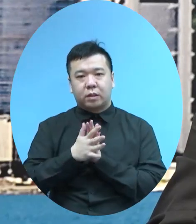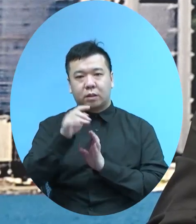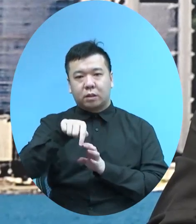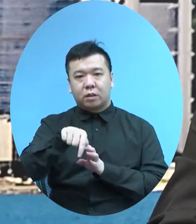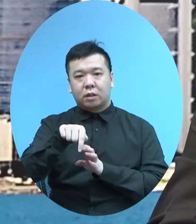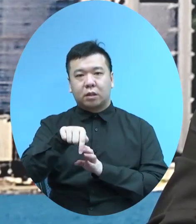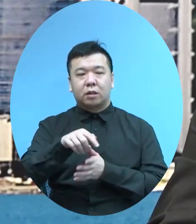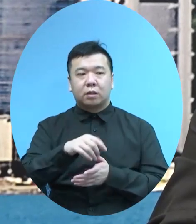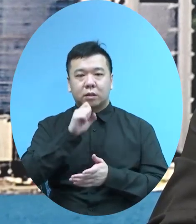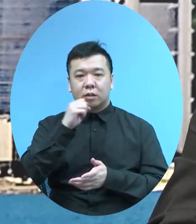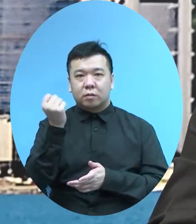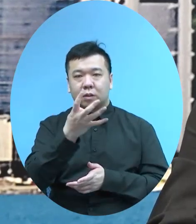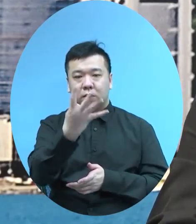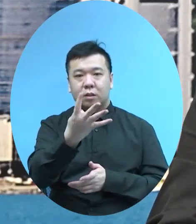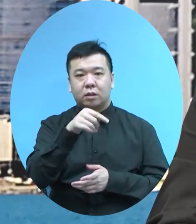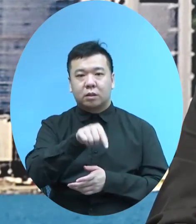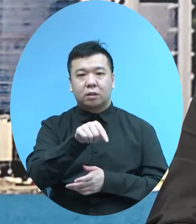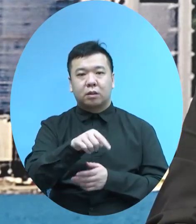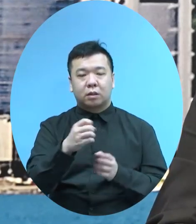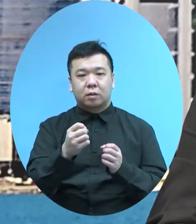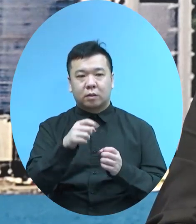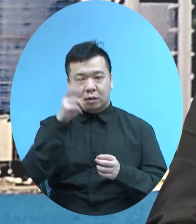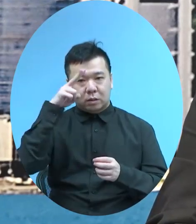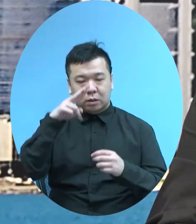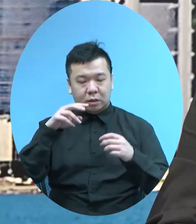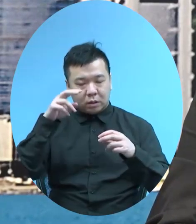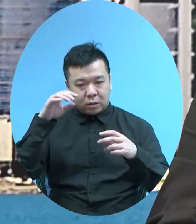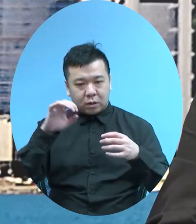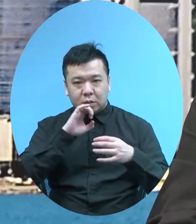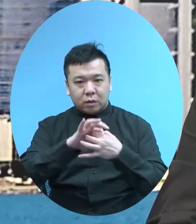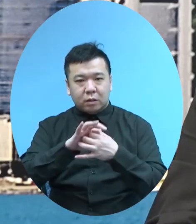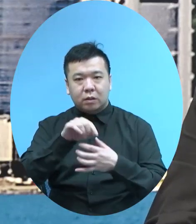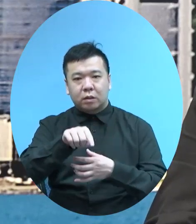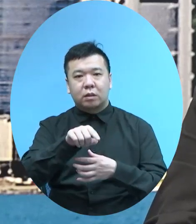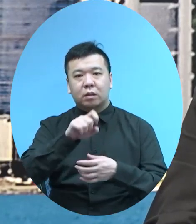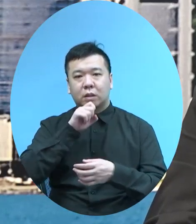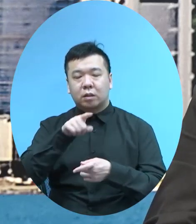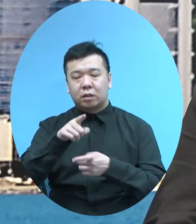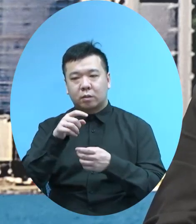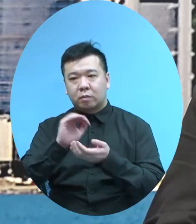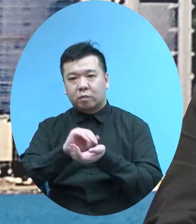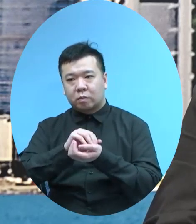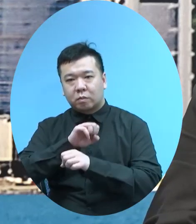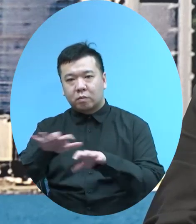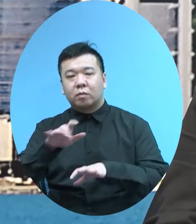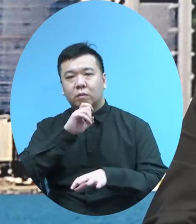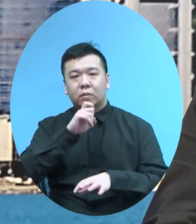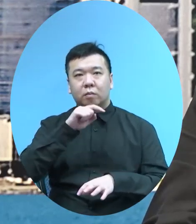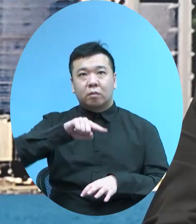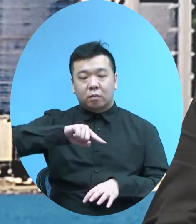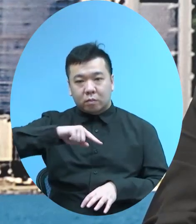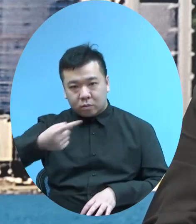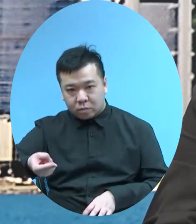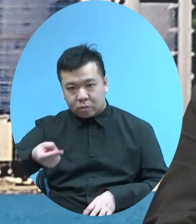family members, close contacts, who got infected. And the other North Point cases are related to a hot pot